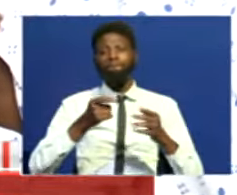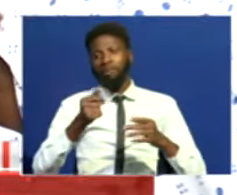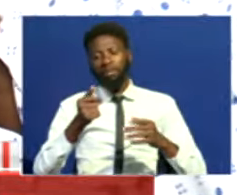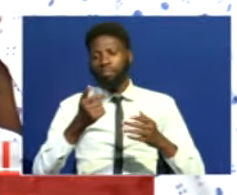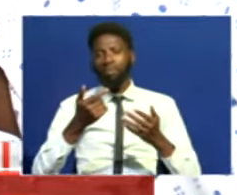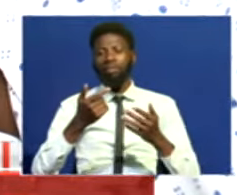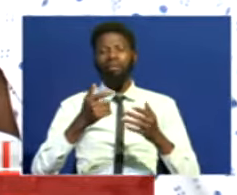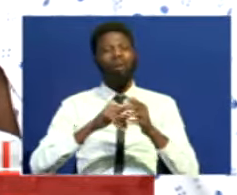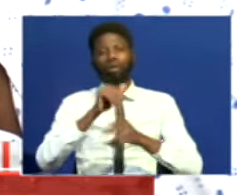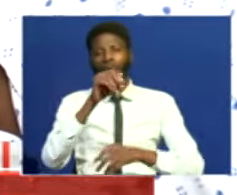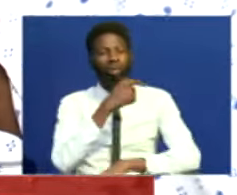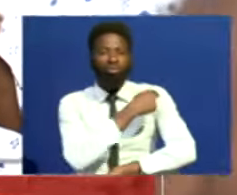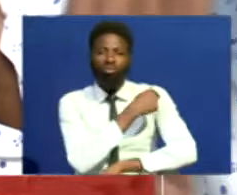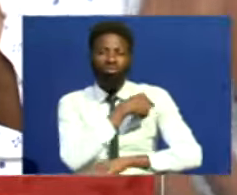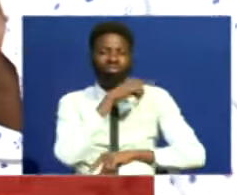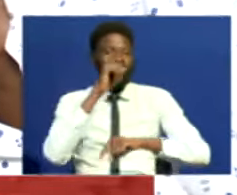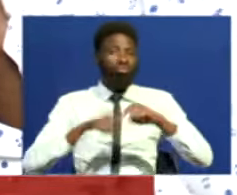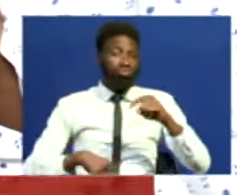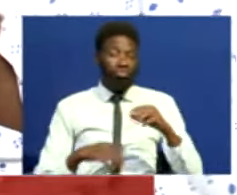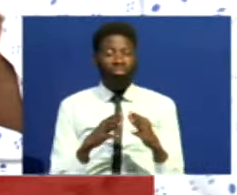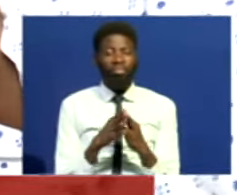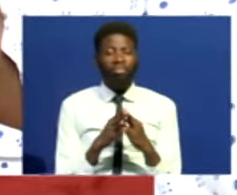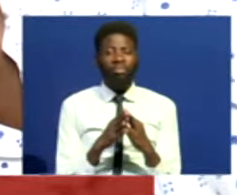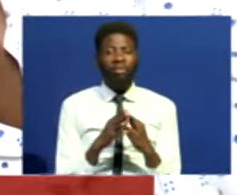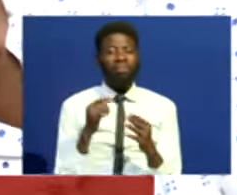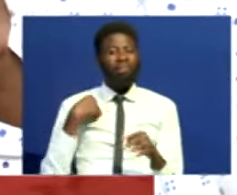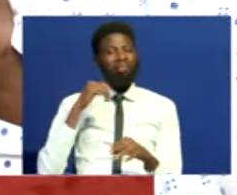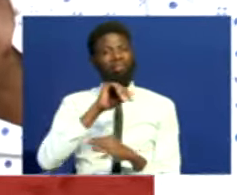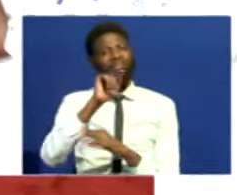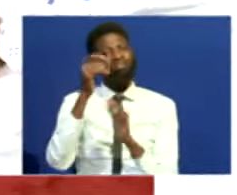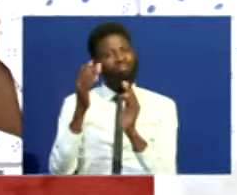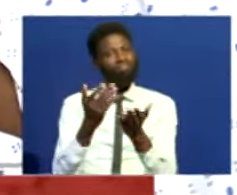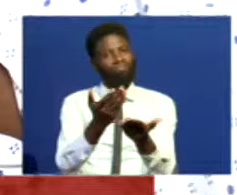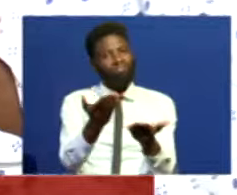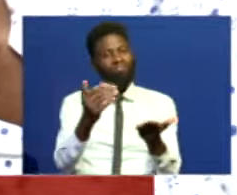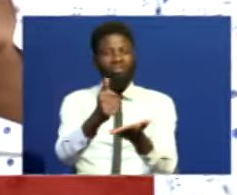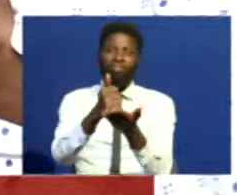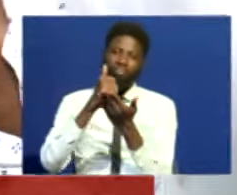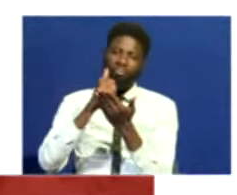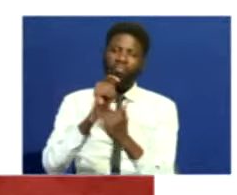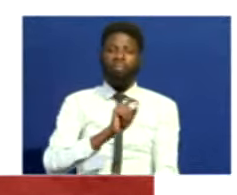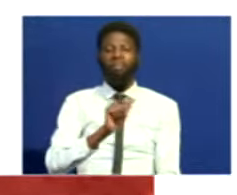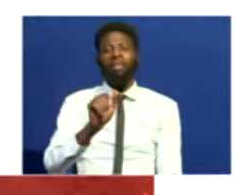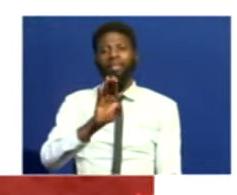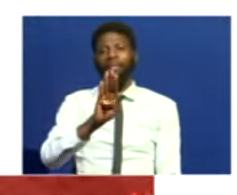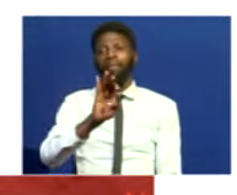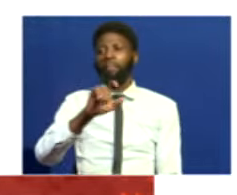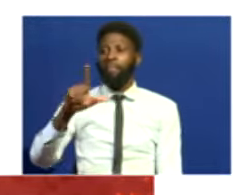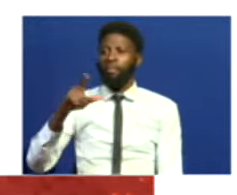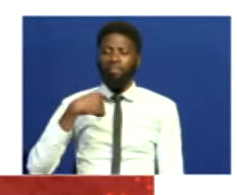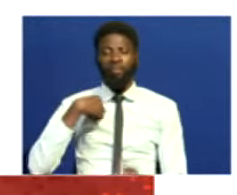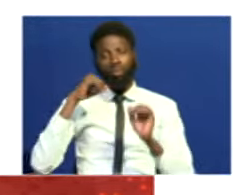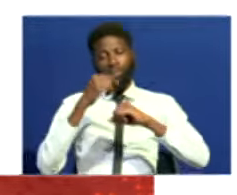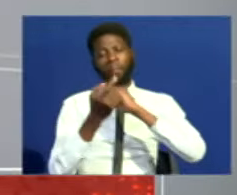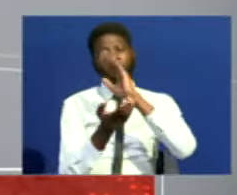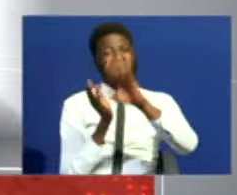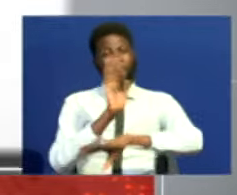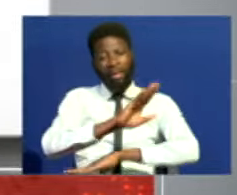Kenyans to help me pay the bill so that I can go back to my